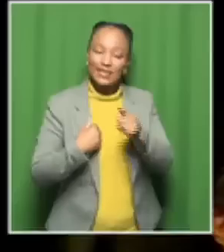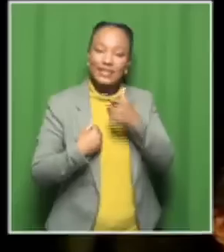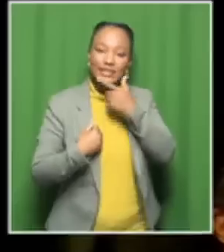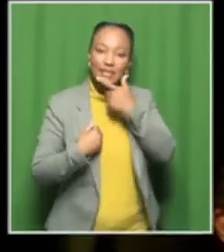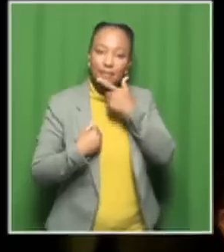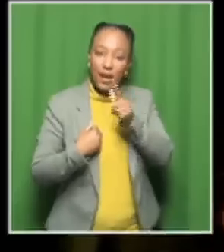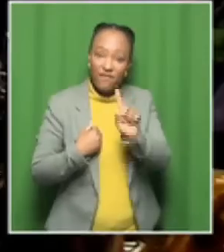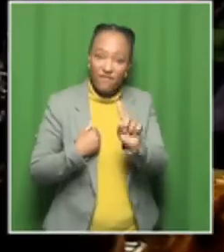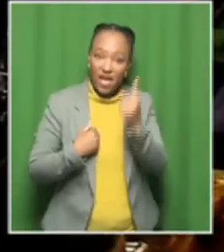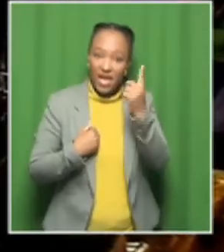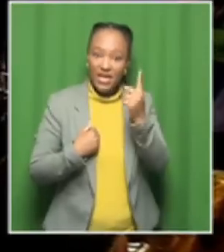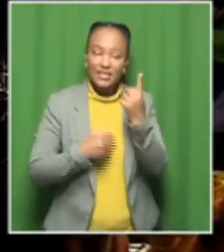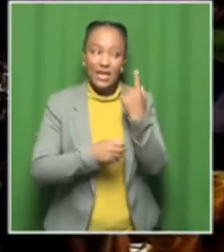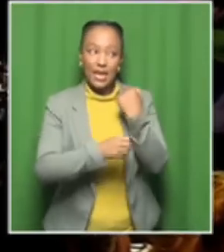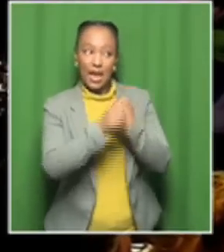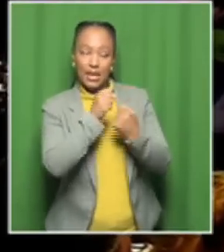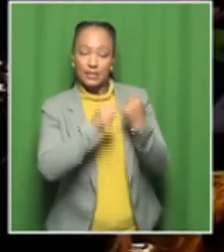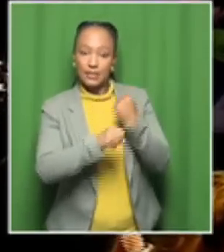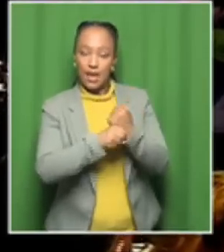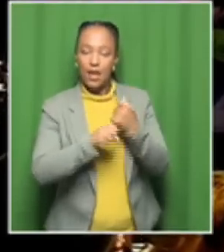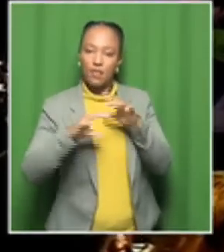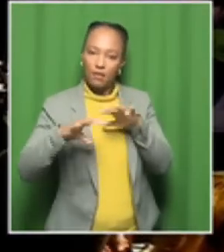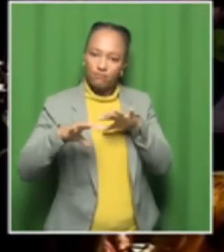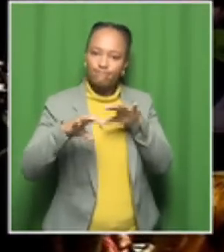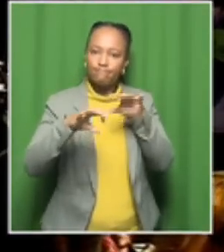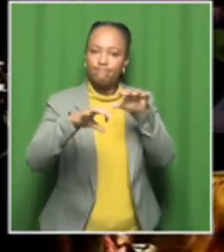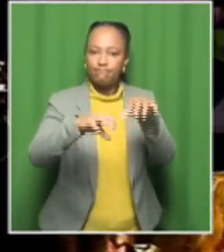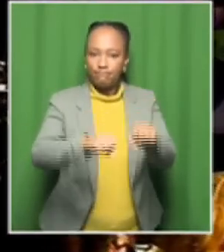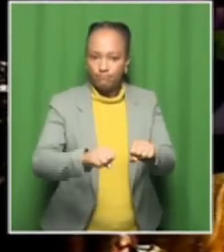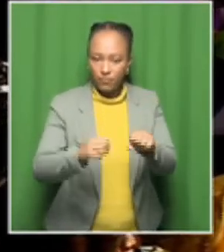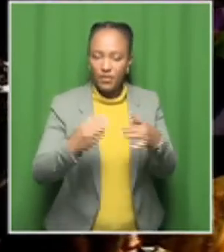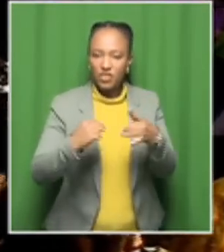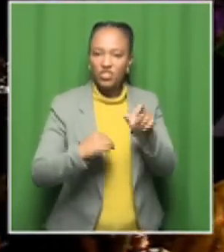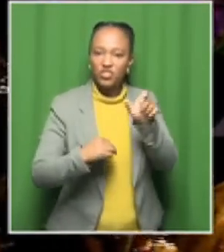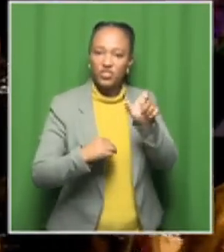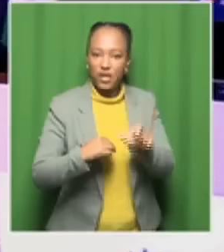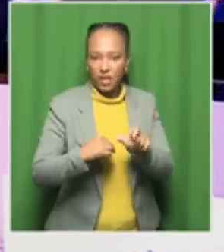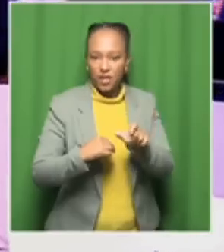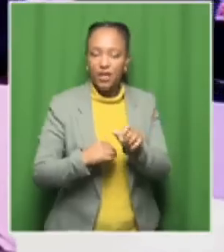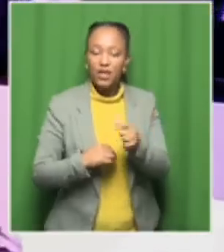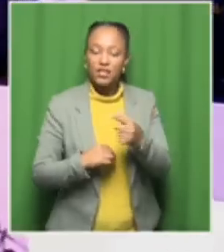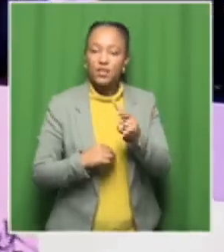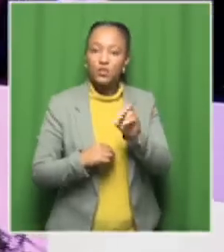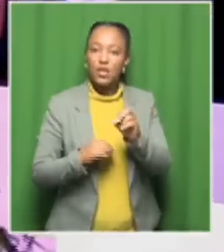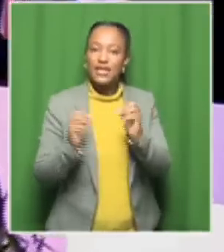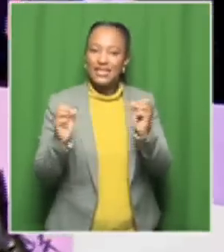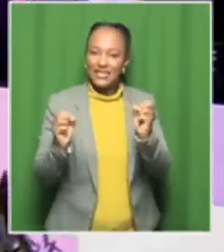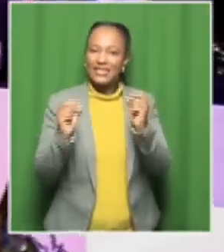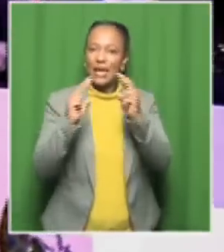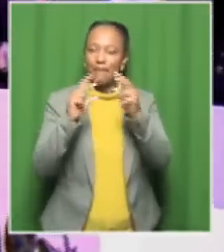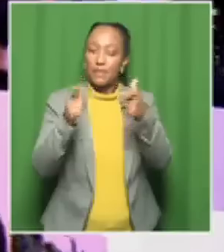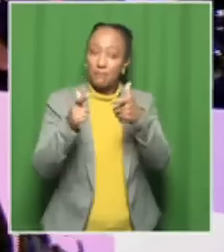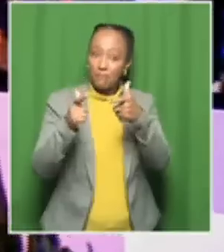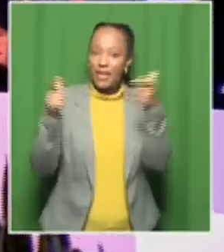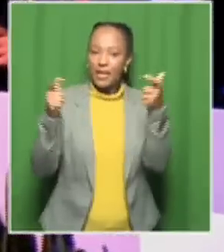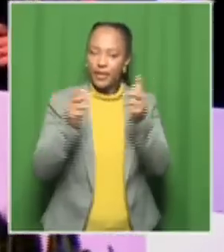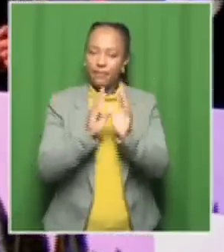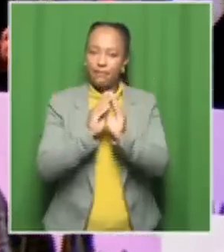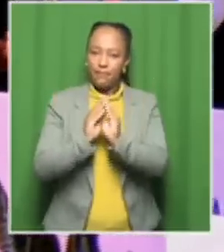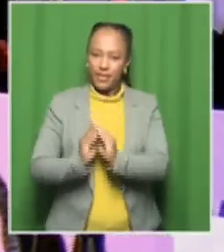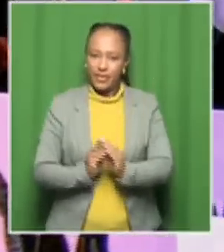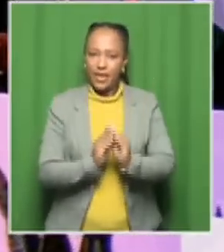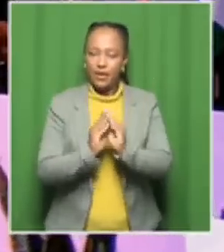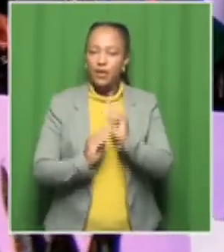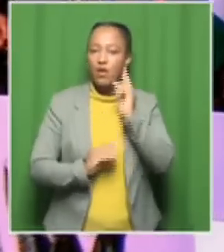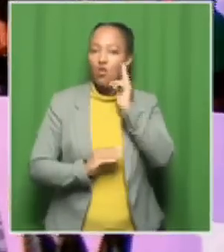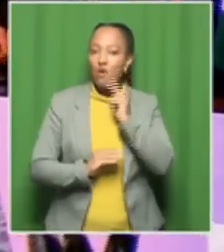the 1st last year and will host the G20 Leaders Summit in November this year. And since South Africa took over